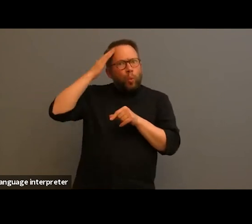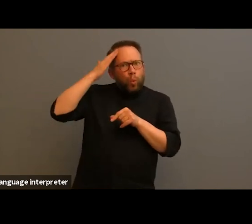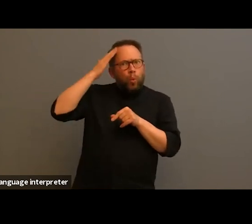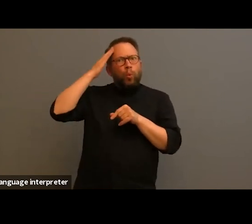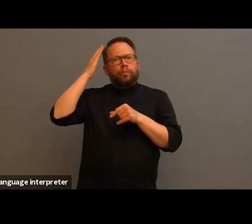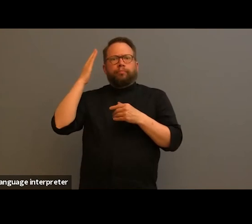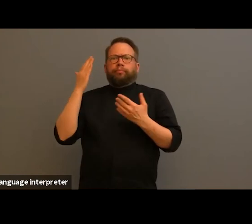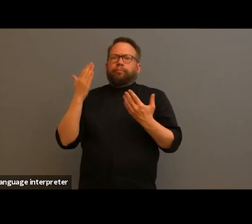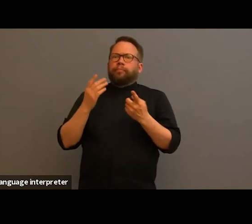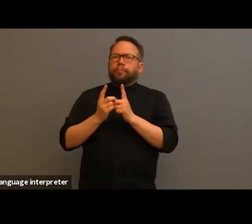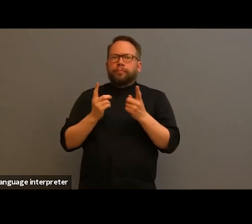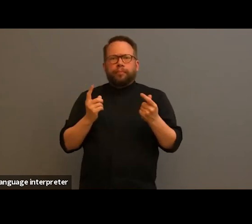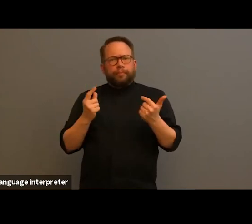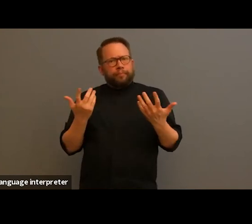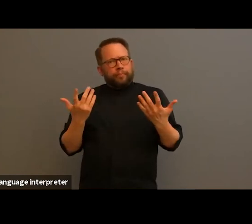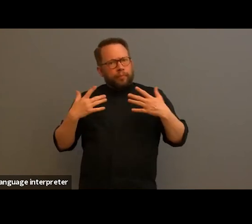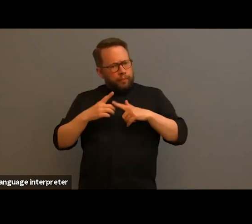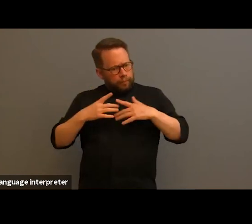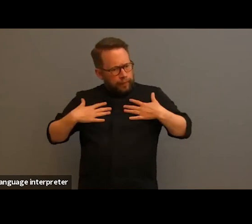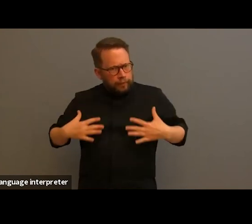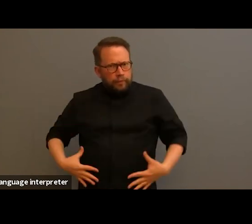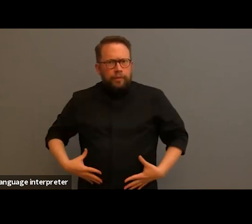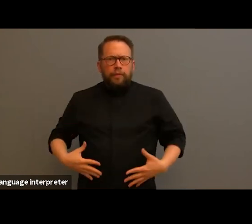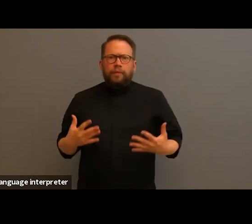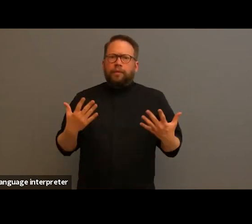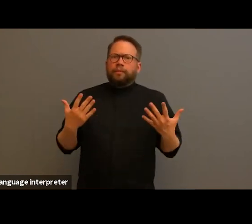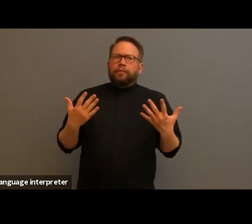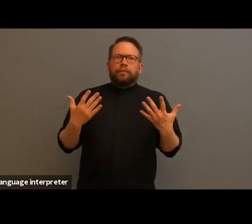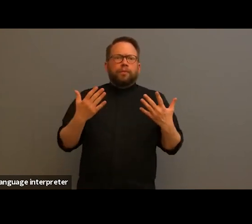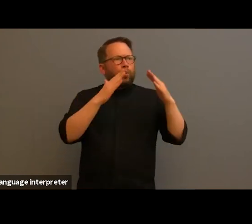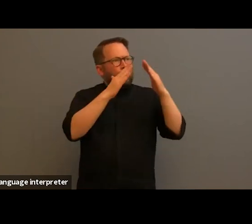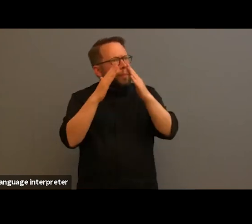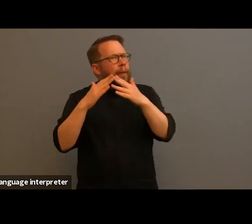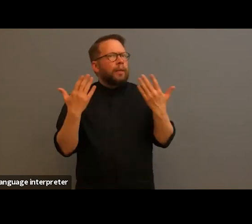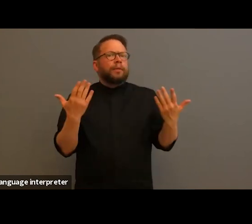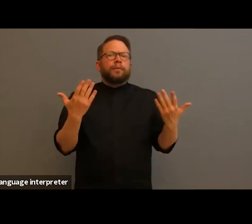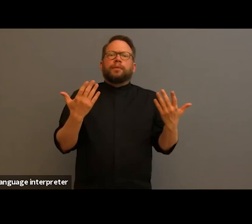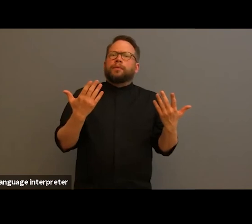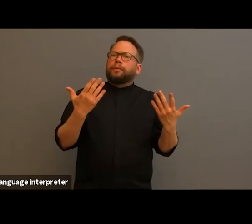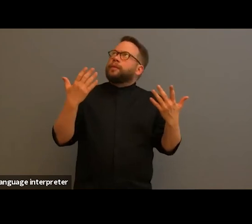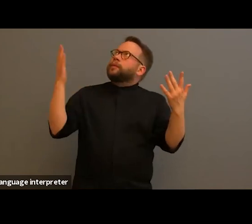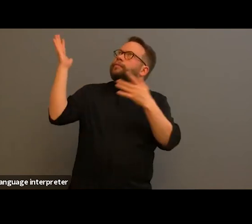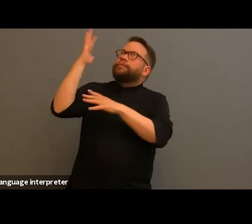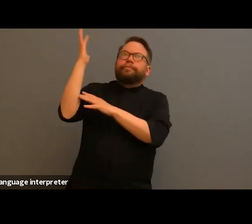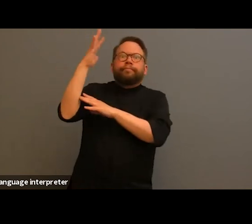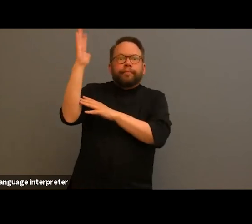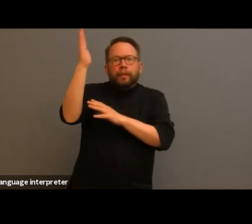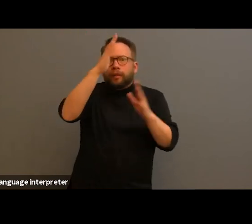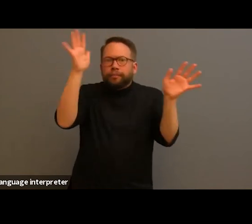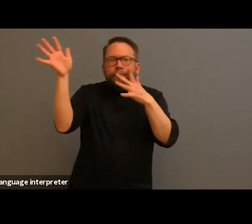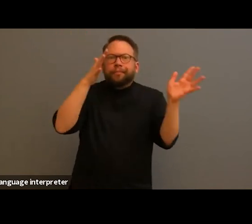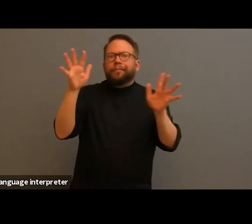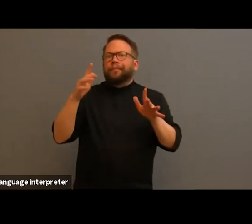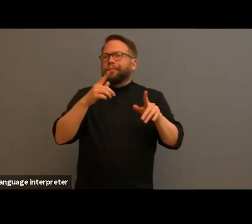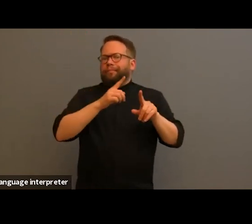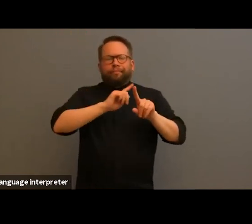society, energy, climate, the environment, and technology. the Norwegian Computer Center is an